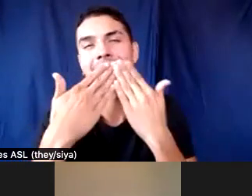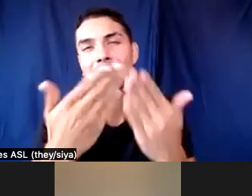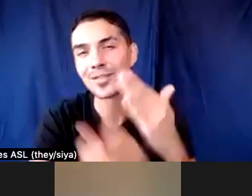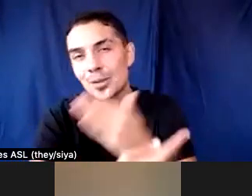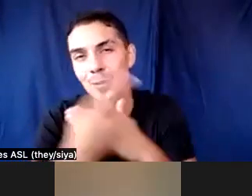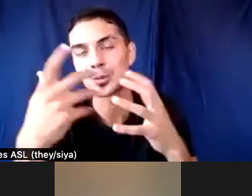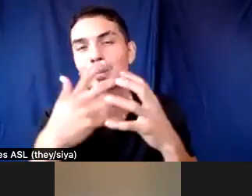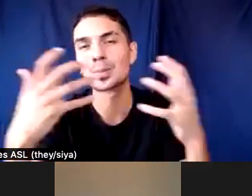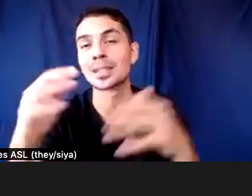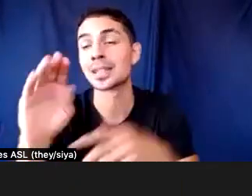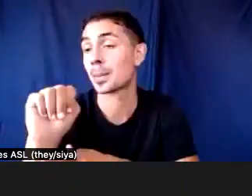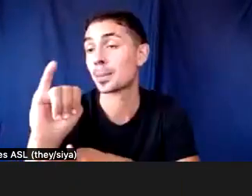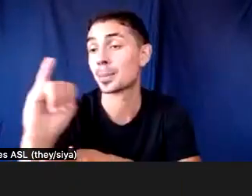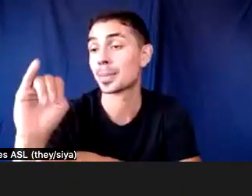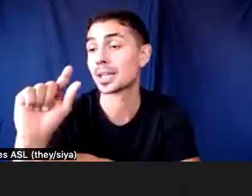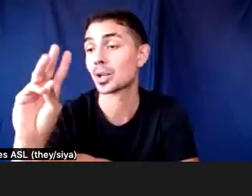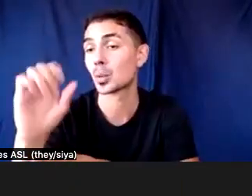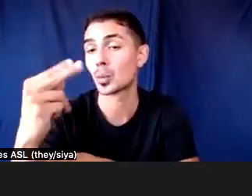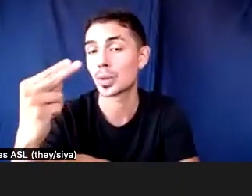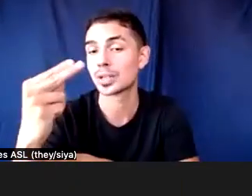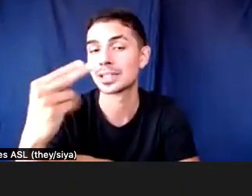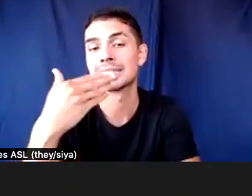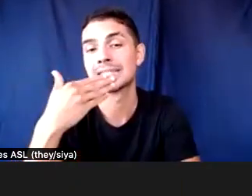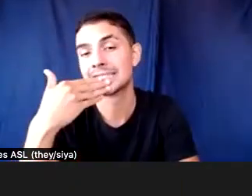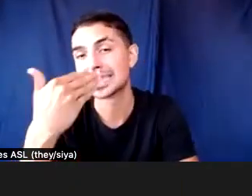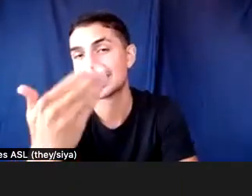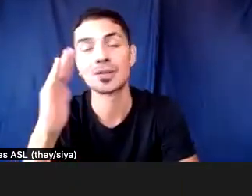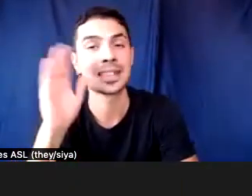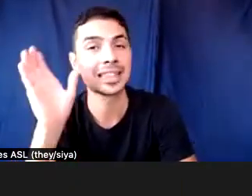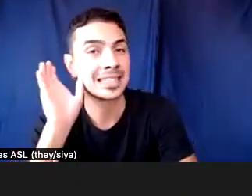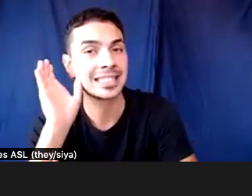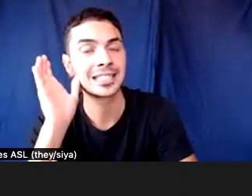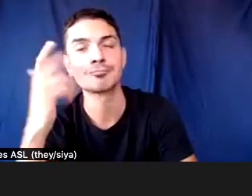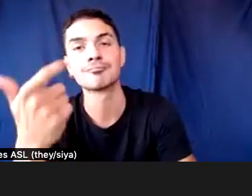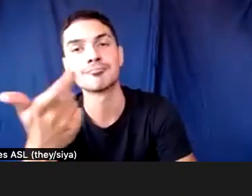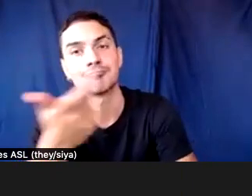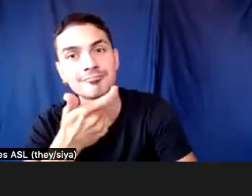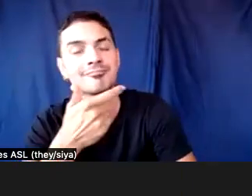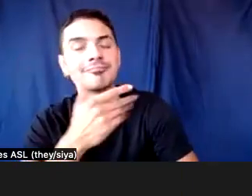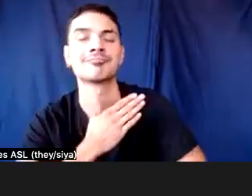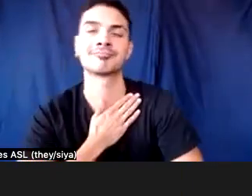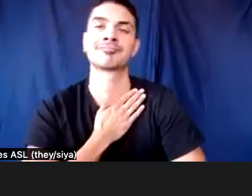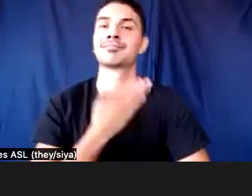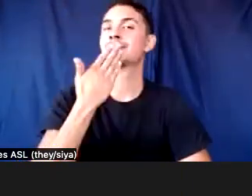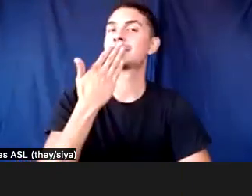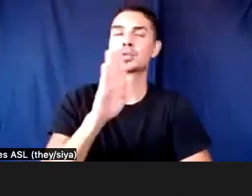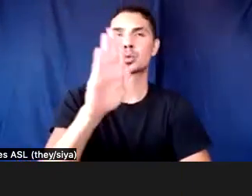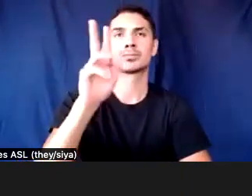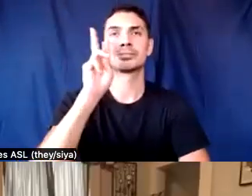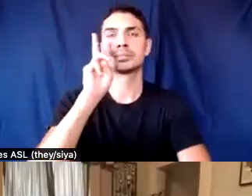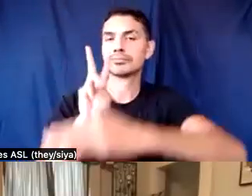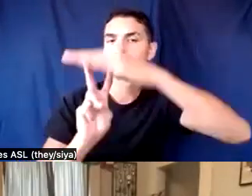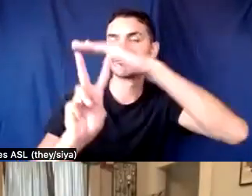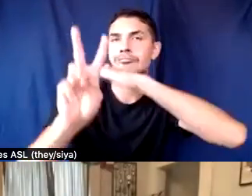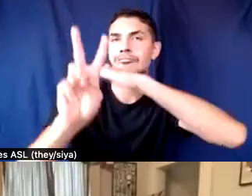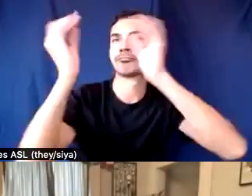Miigwech, Bizendawiye, miigwech for listening to us. And thank you for your insight and sharing all the beautiful knowledge